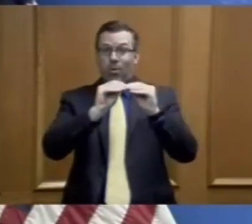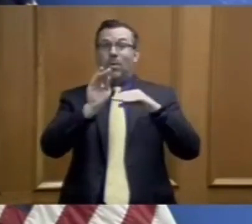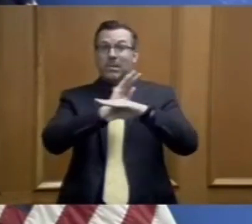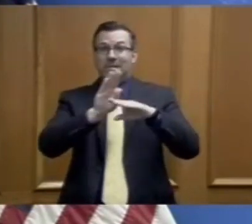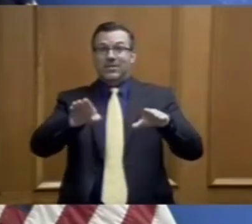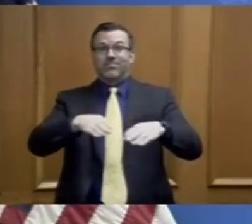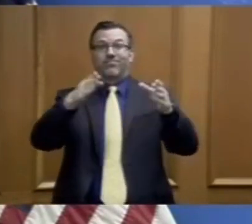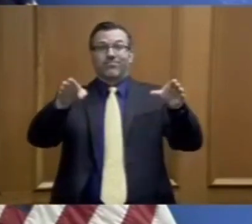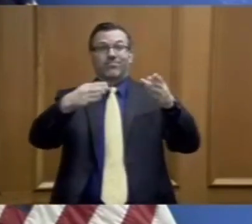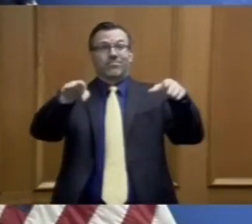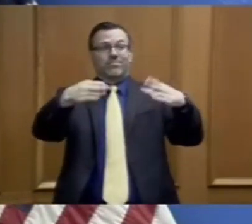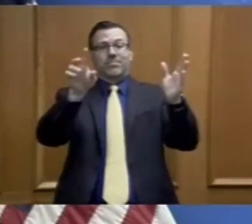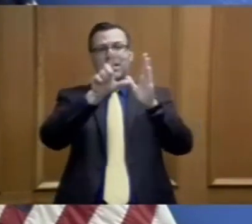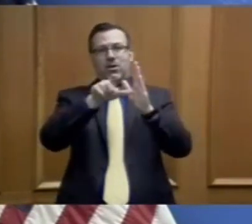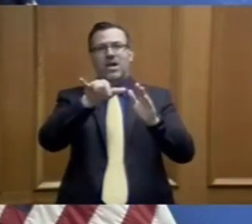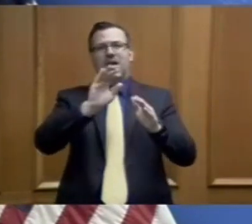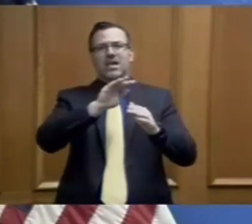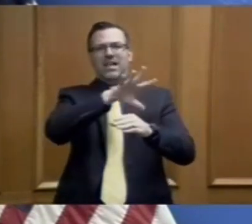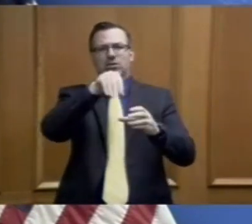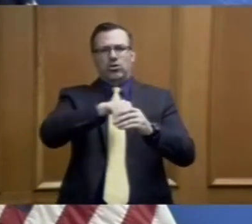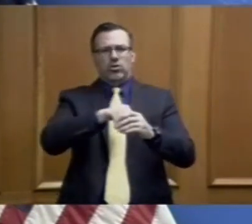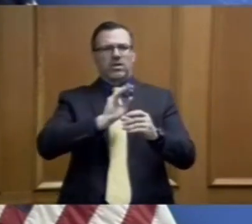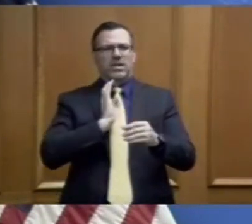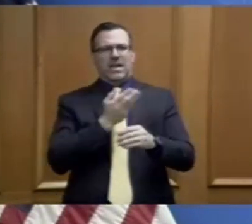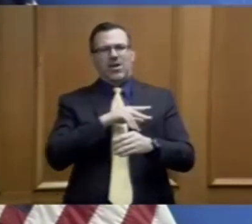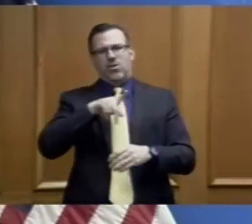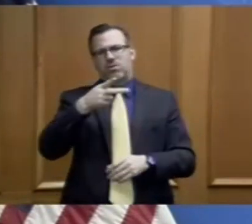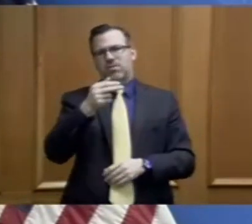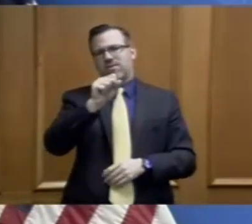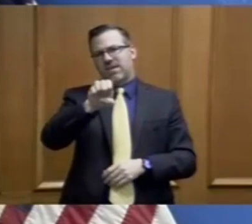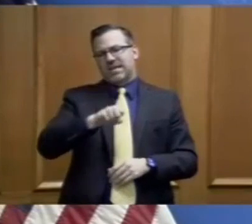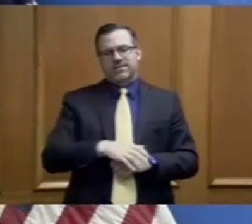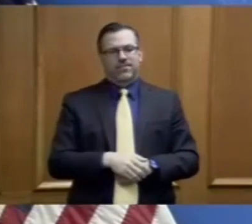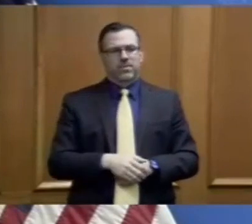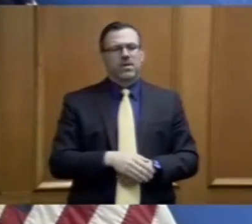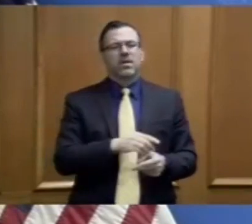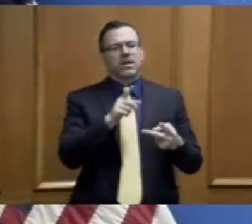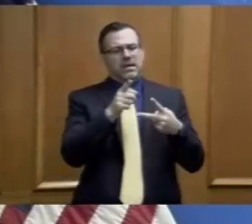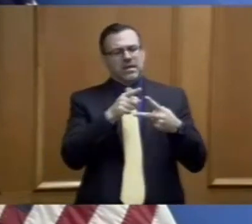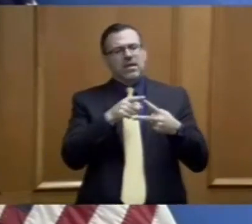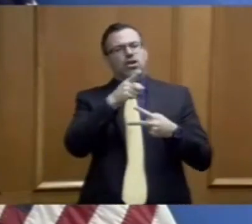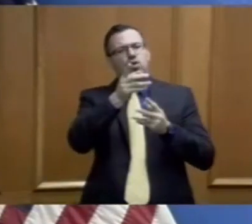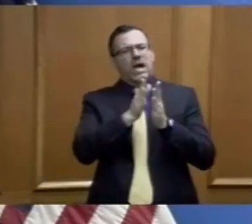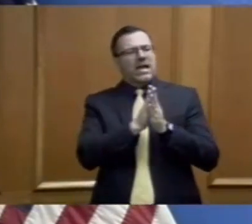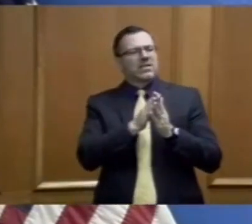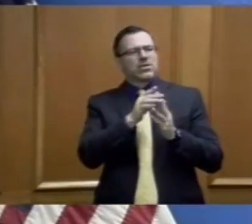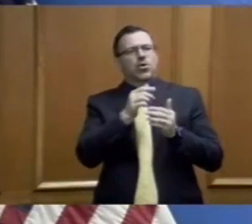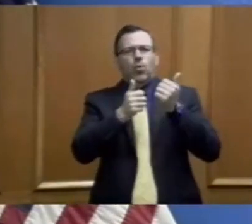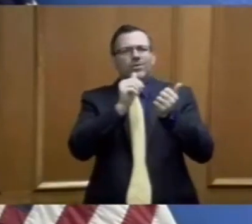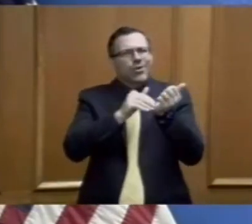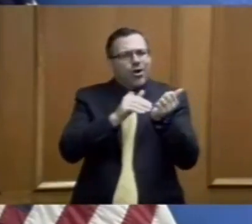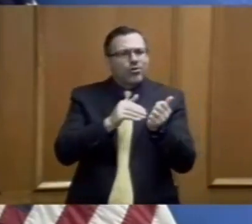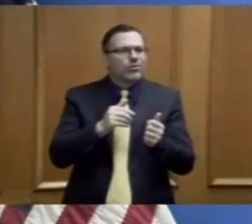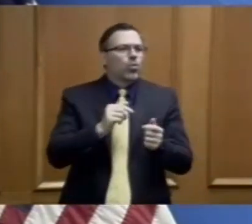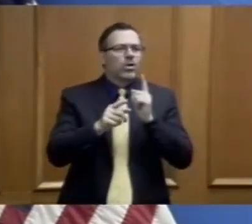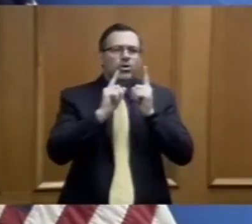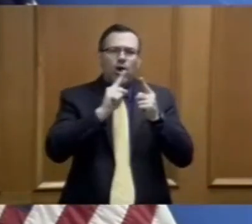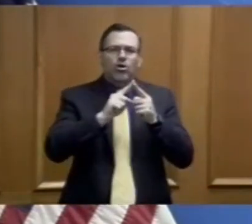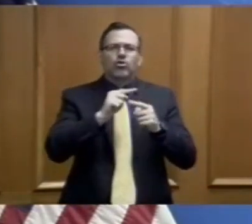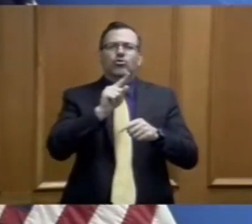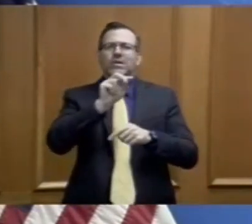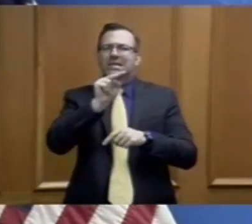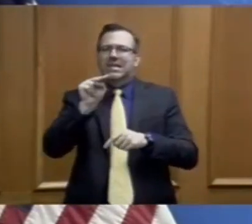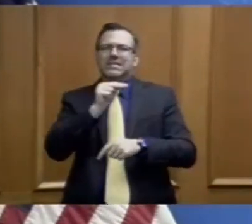So it's all a part of our phased reopening. Regarding doctors, we've been working with the Tennessee Medical Association, the Tennessee Hospital